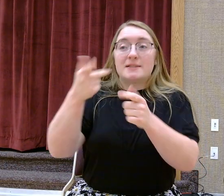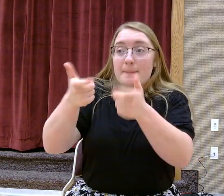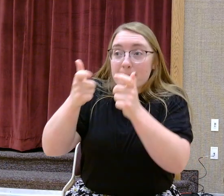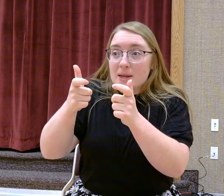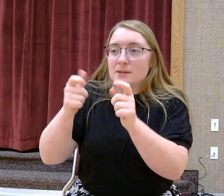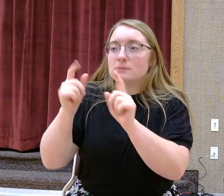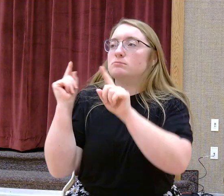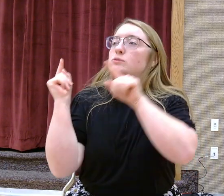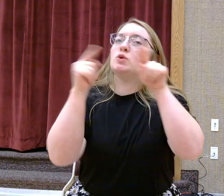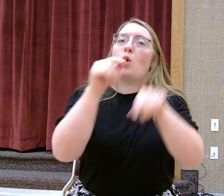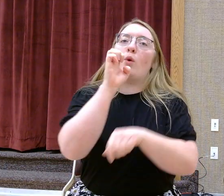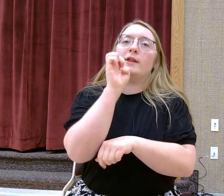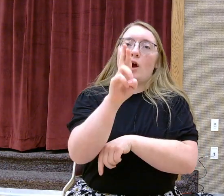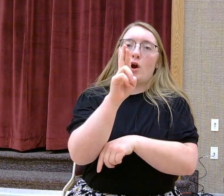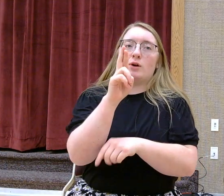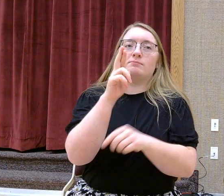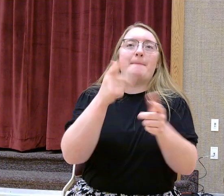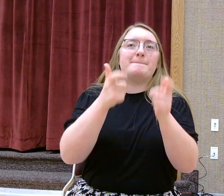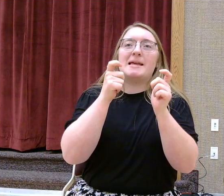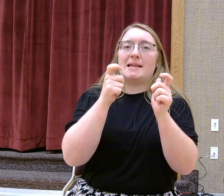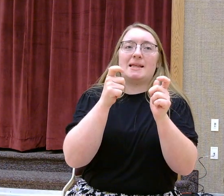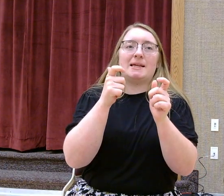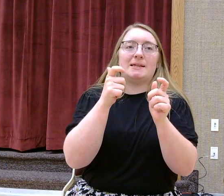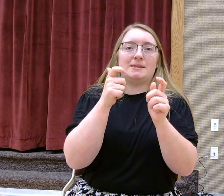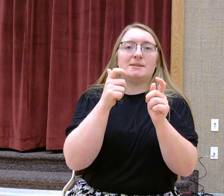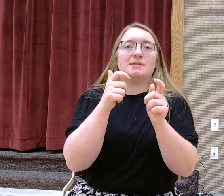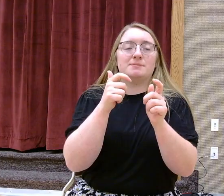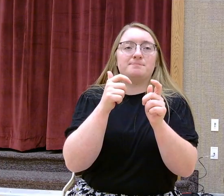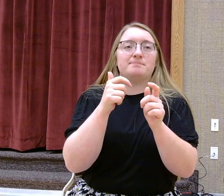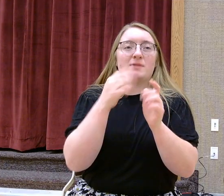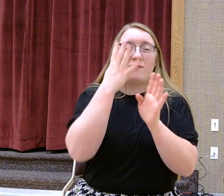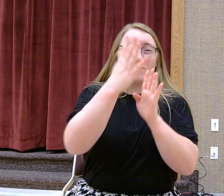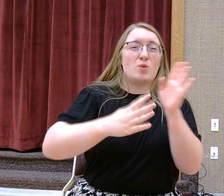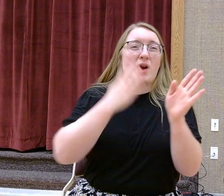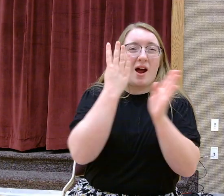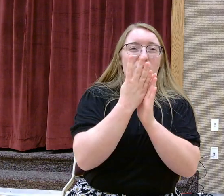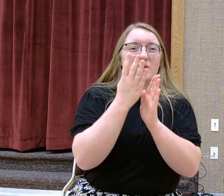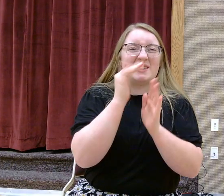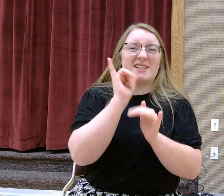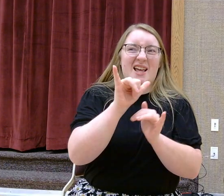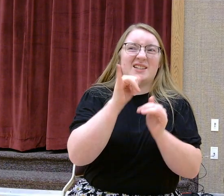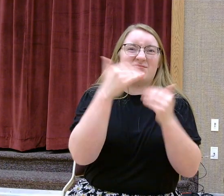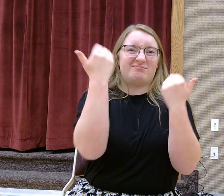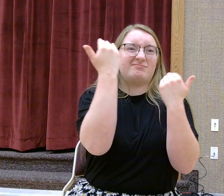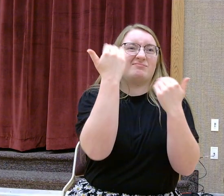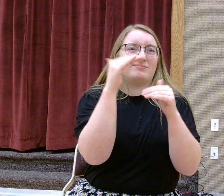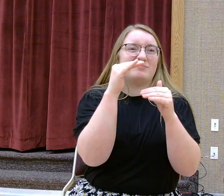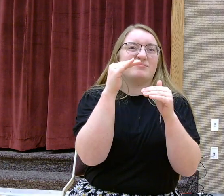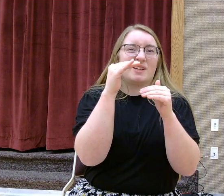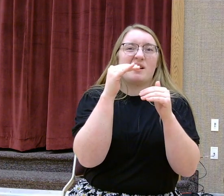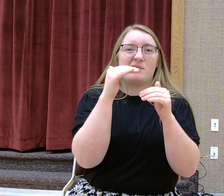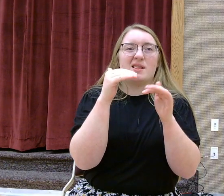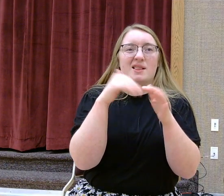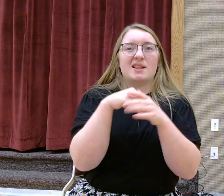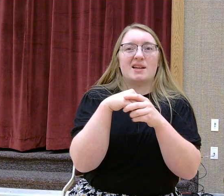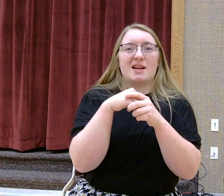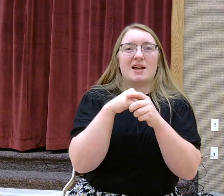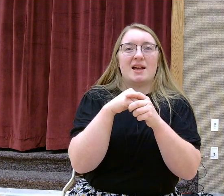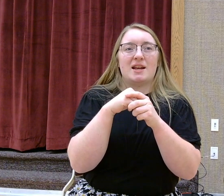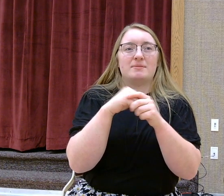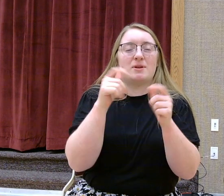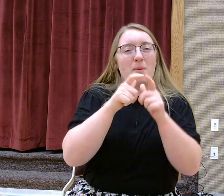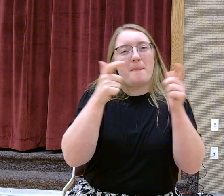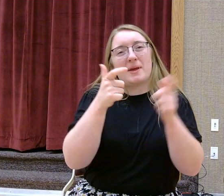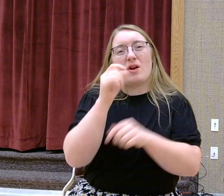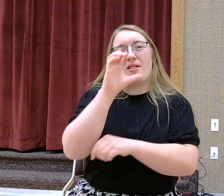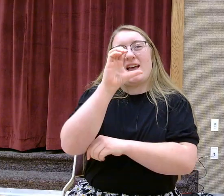mess around with it. Go to the ER immediately. 4 hours is kind of they've kind of extended that a little bit on some bigger clots and things like that.